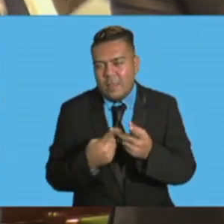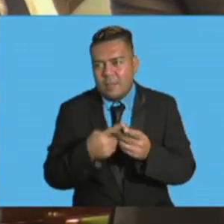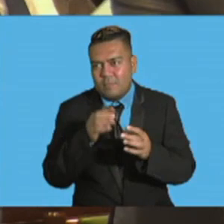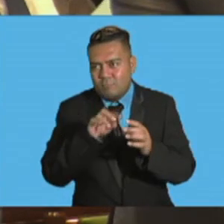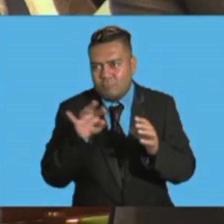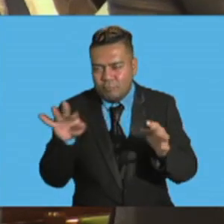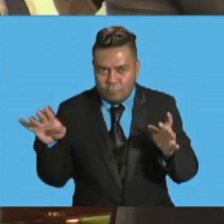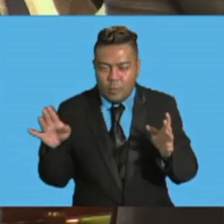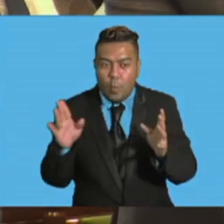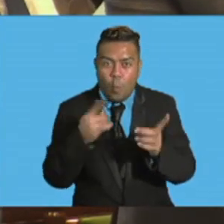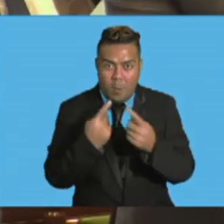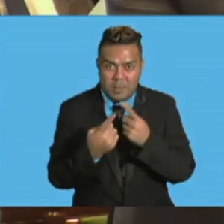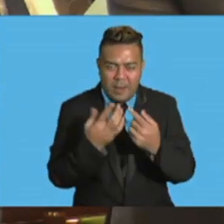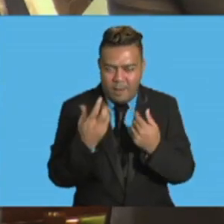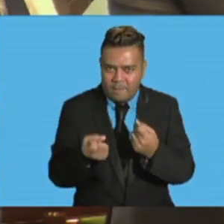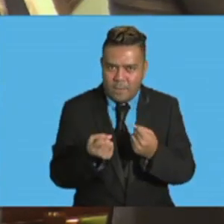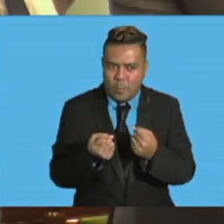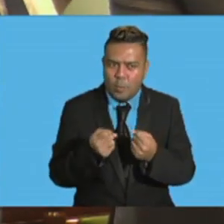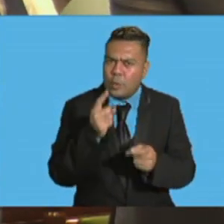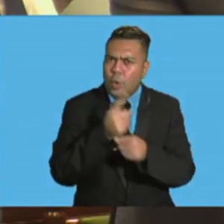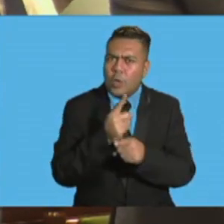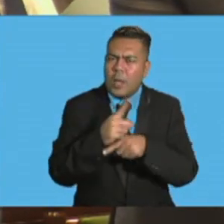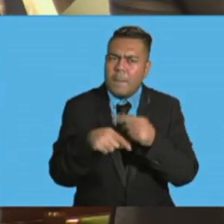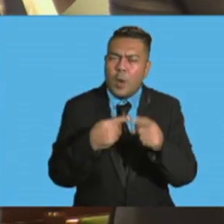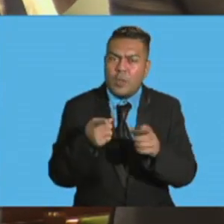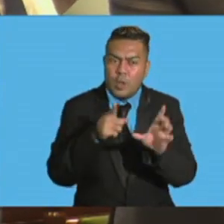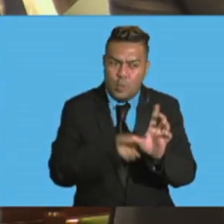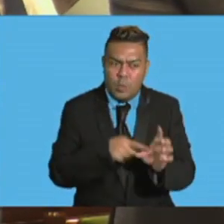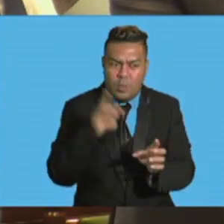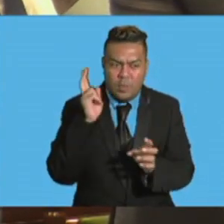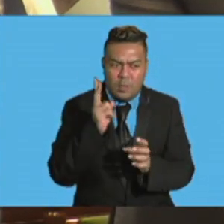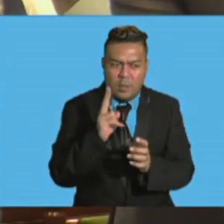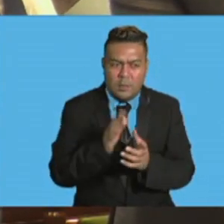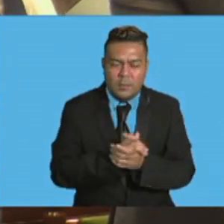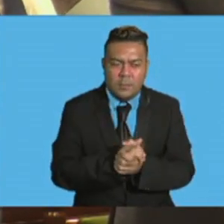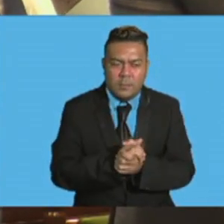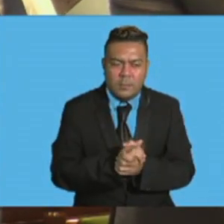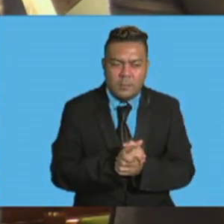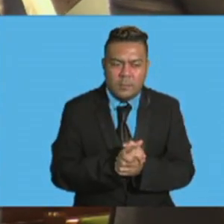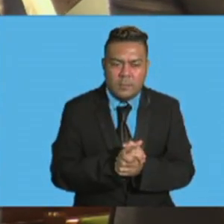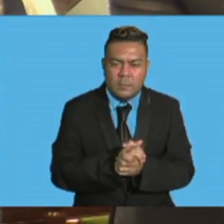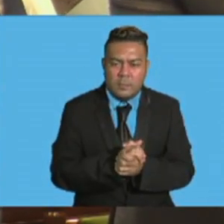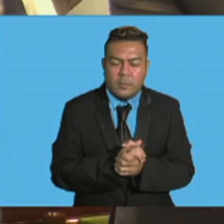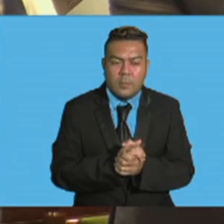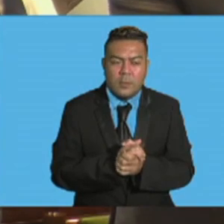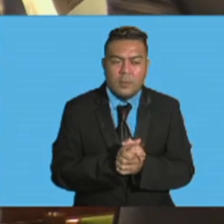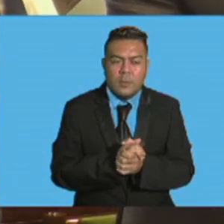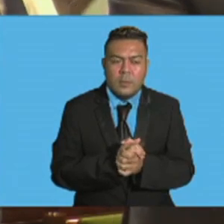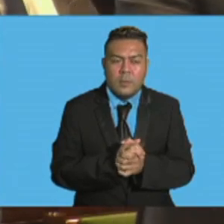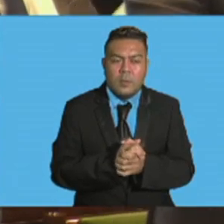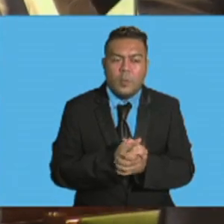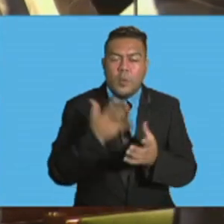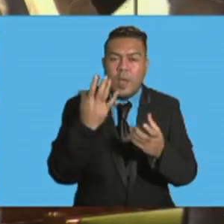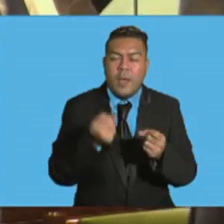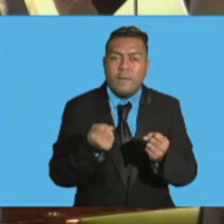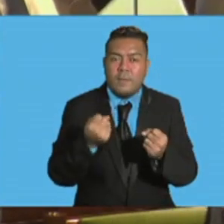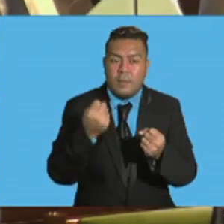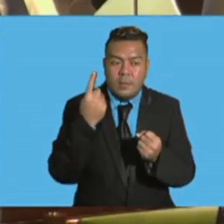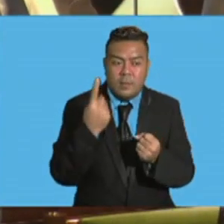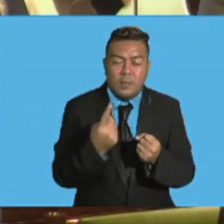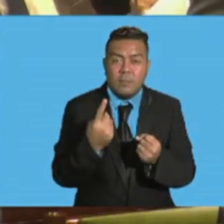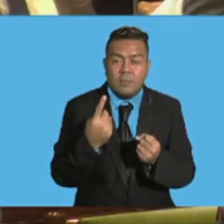there. Talking about the youth, again, Honourable Gary Tambua has disappeared. We had a host country seminar, 30 under